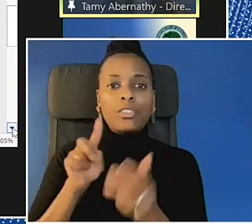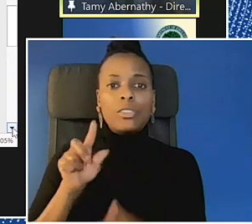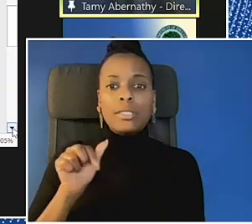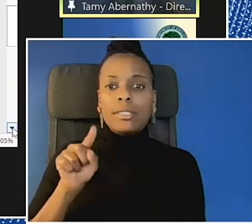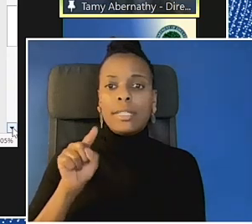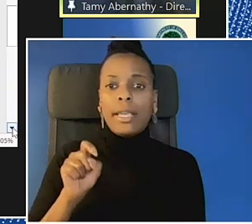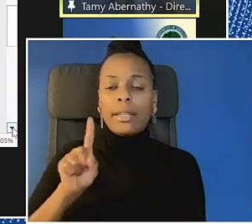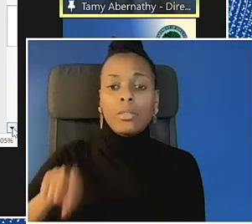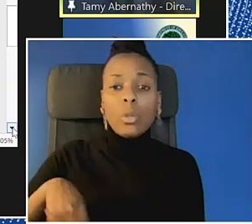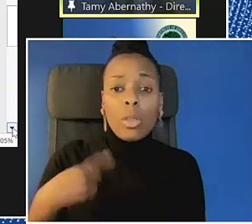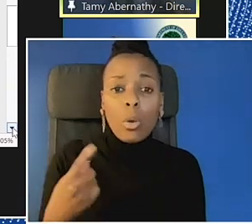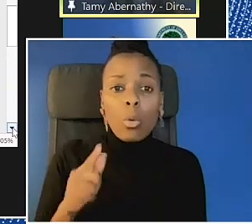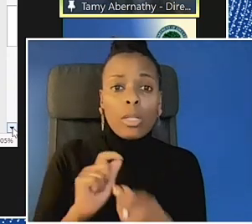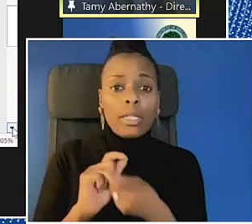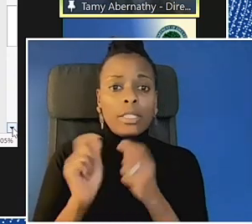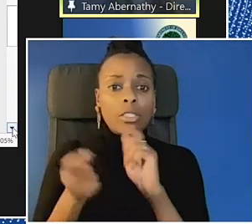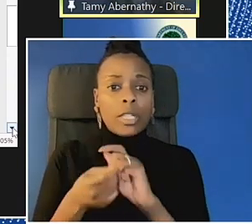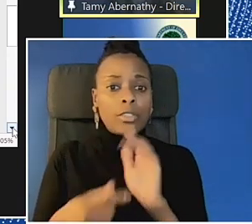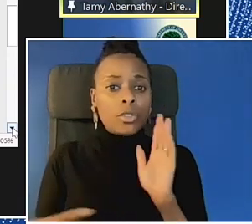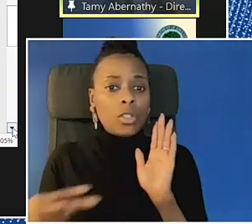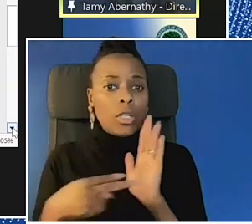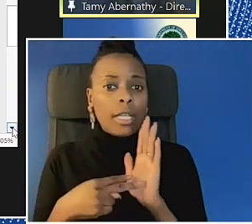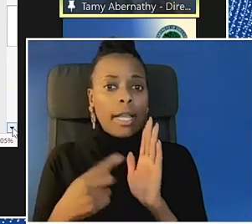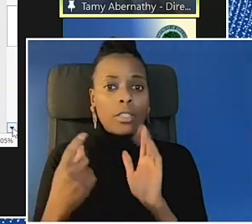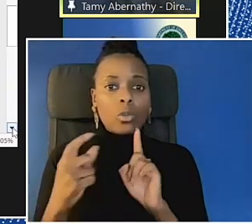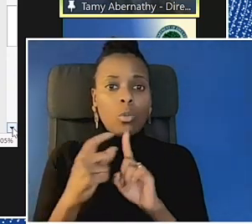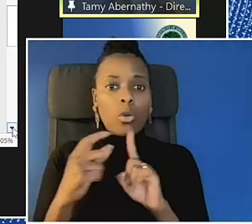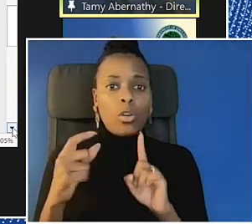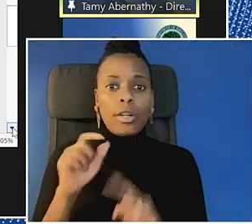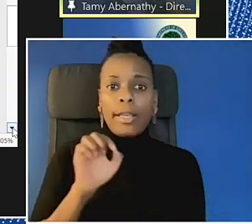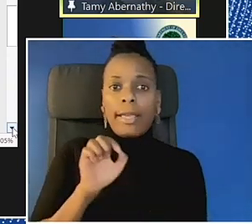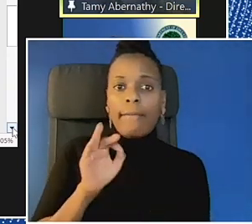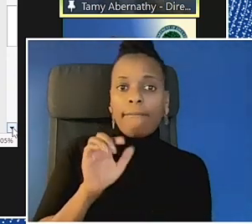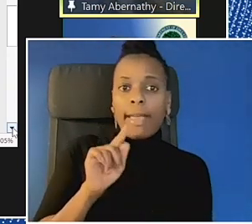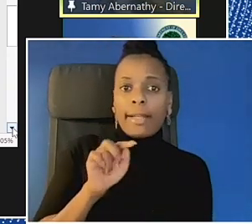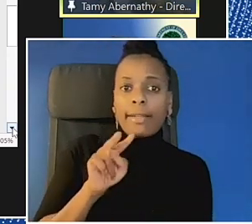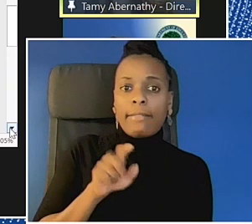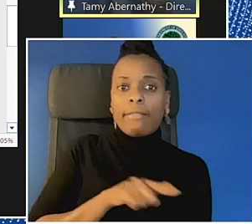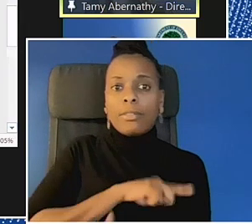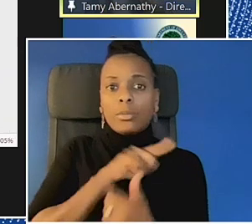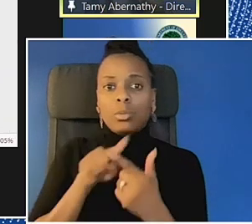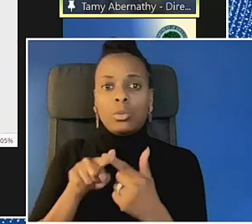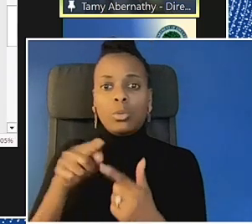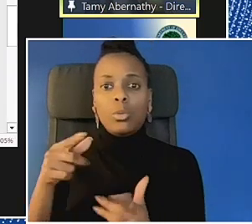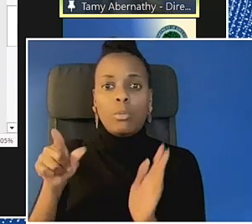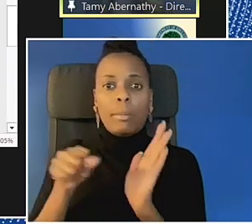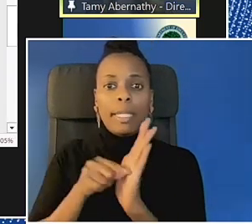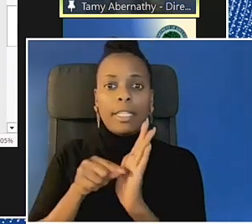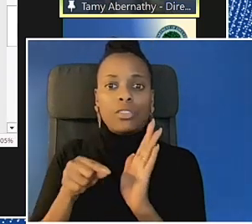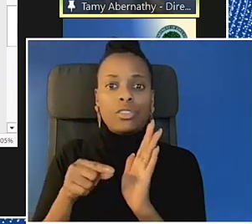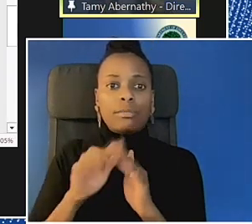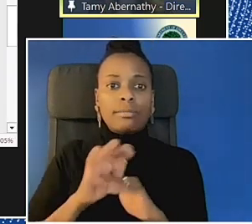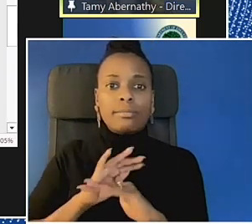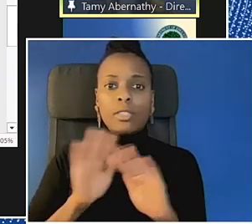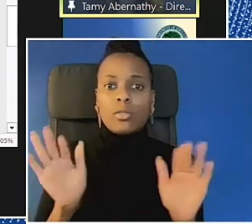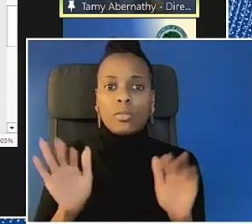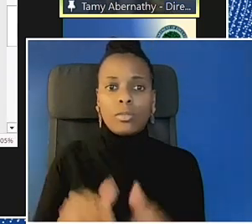only change that you're looking at is the word effective to publication date.